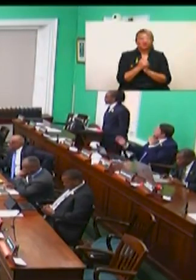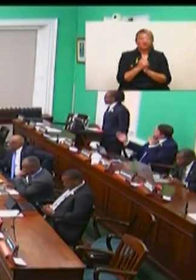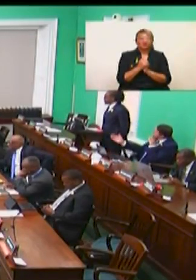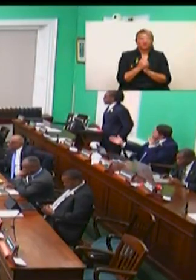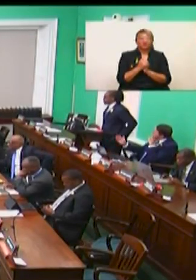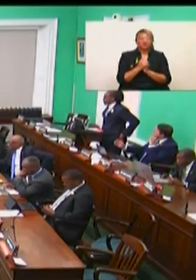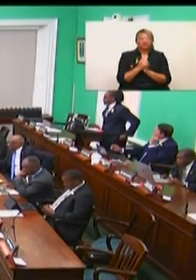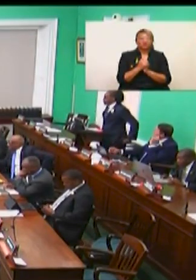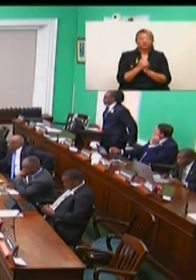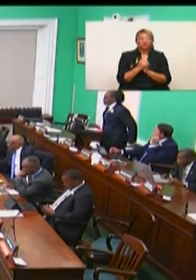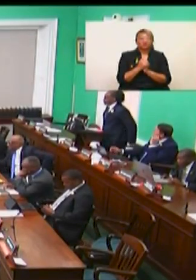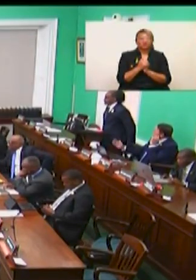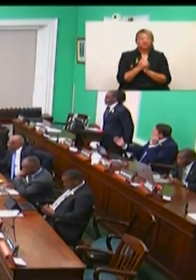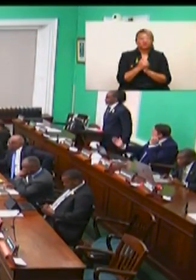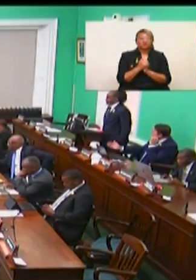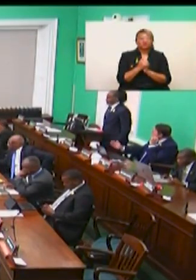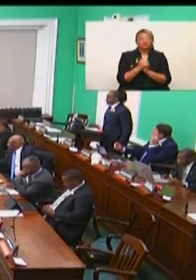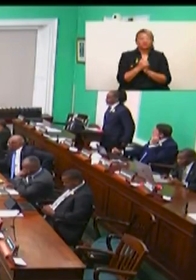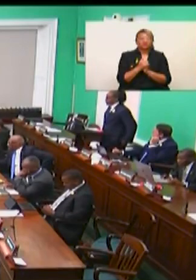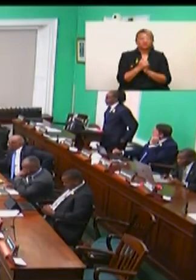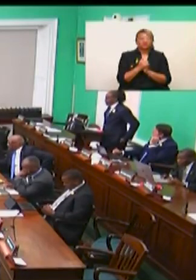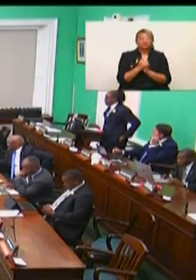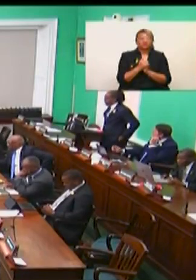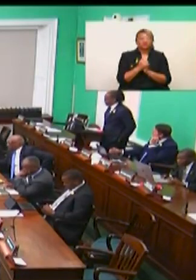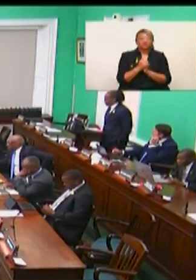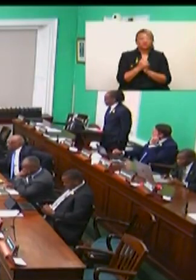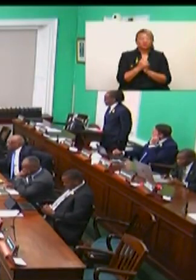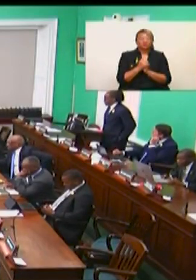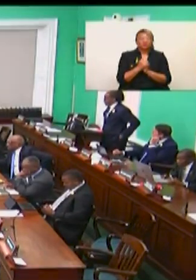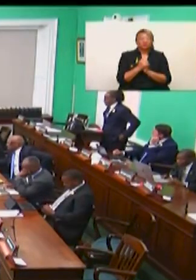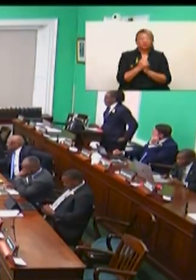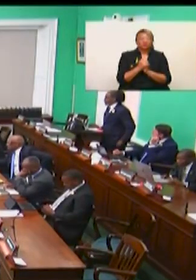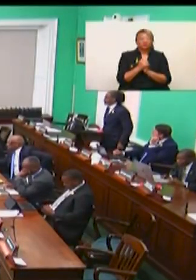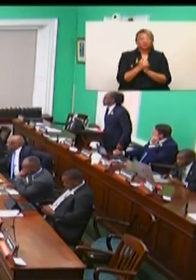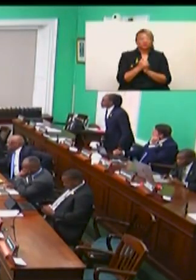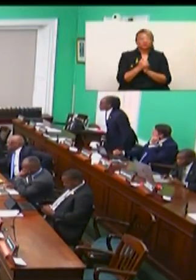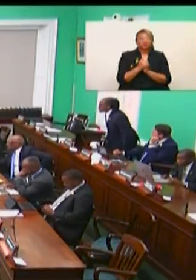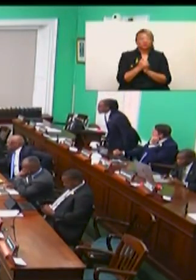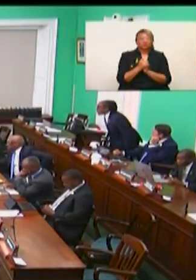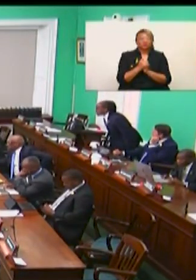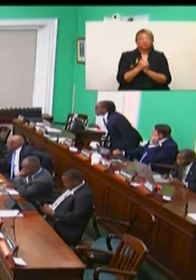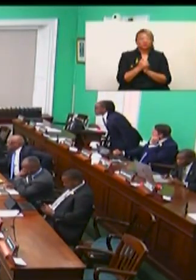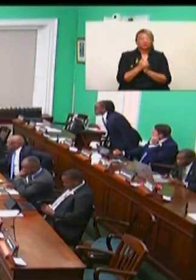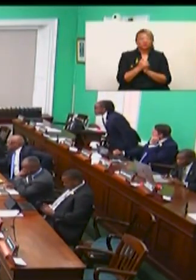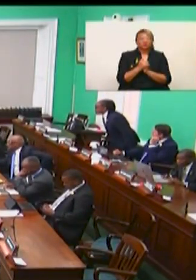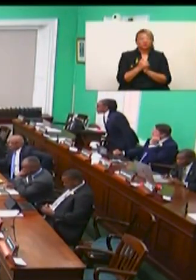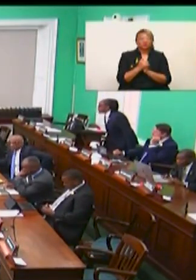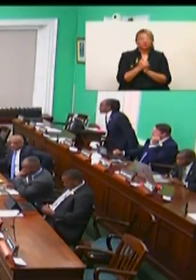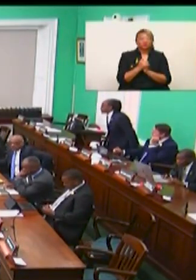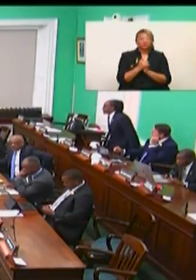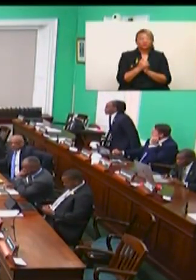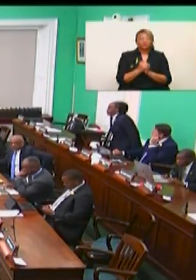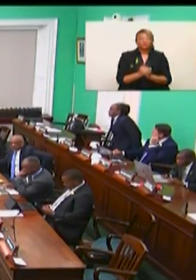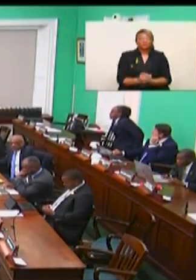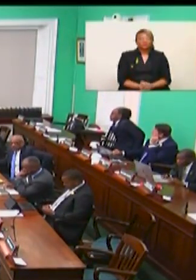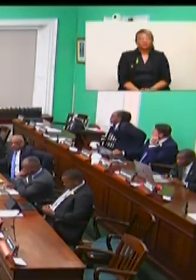down. So two sets of rules. Two sets of rules. Be late, Madam Speaker. Thank you, Honorable Member. Madam Speaker. Hang on. Sit down